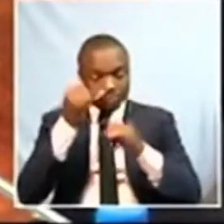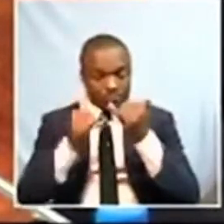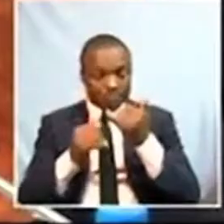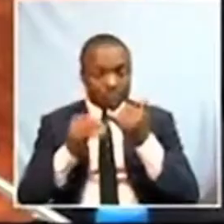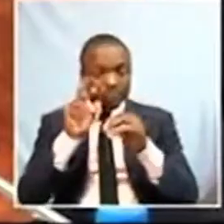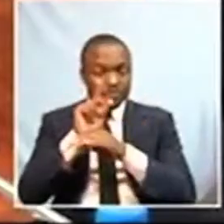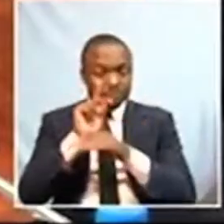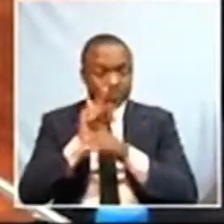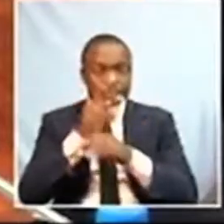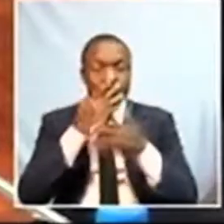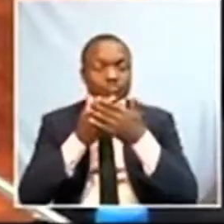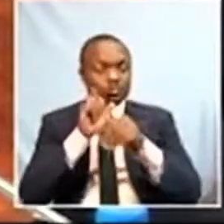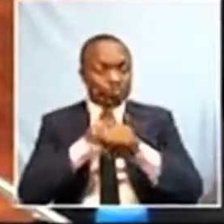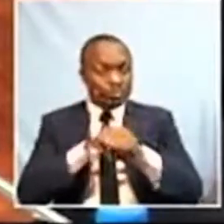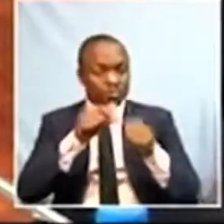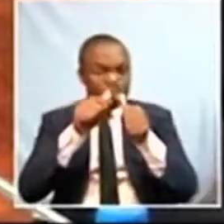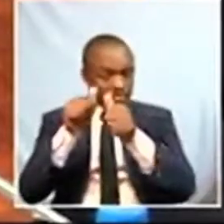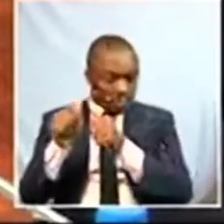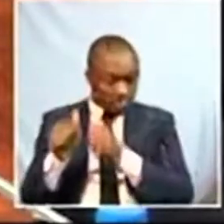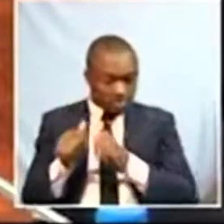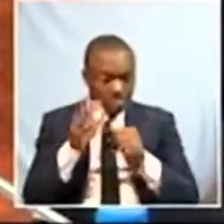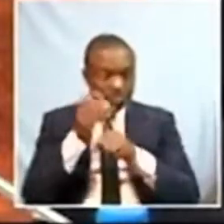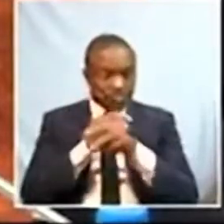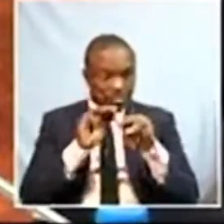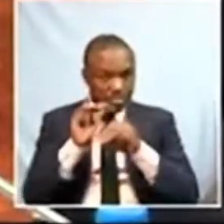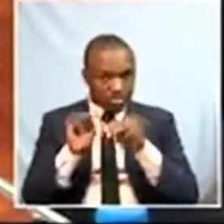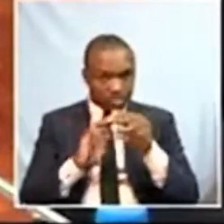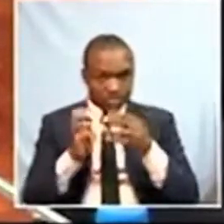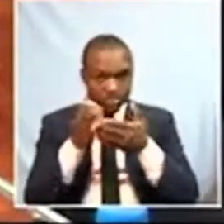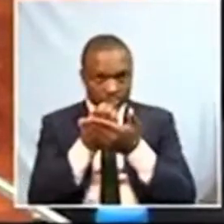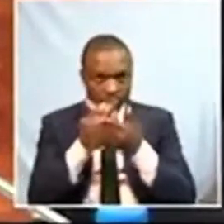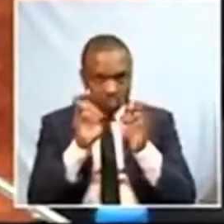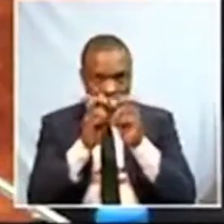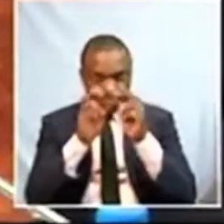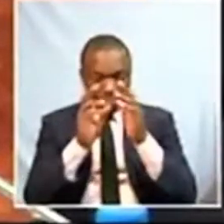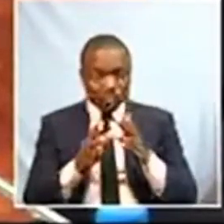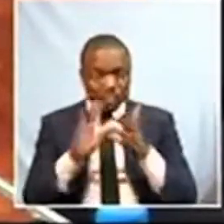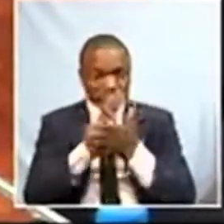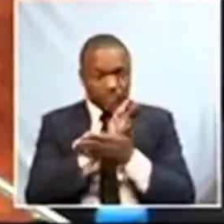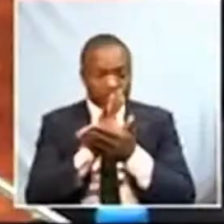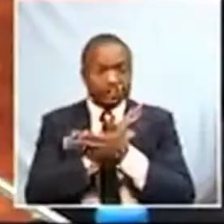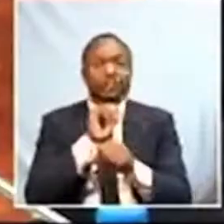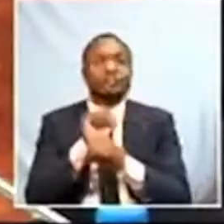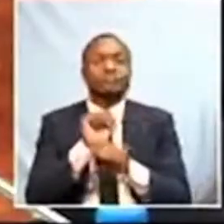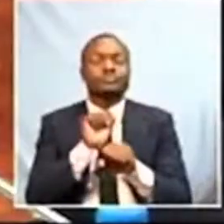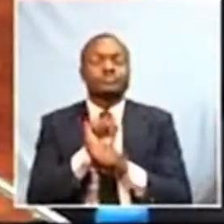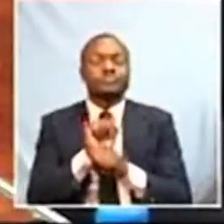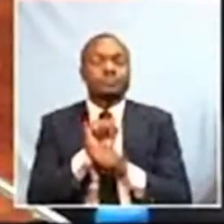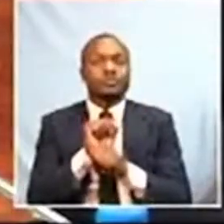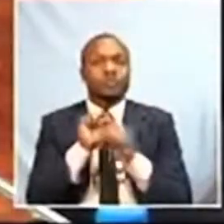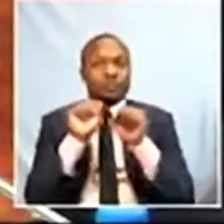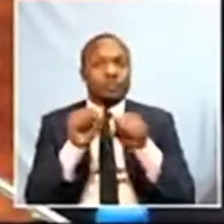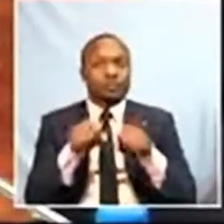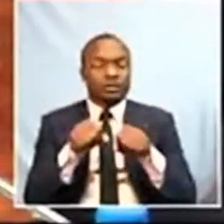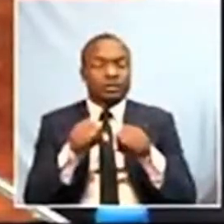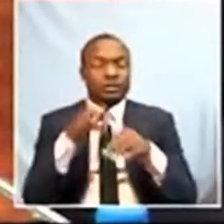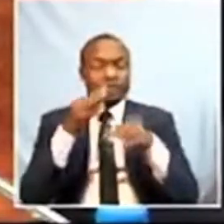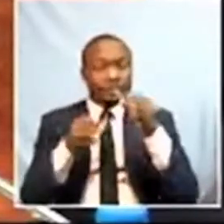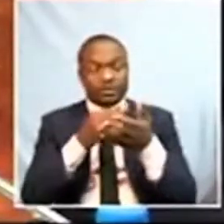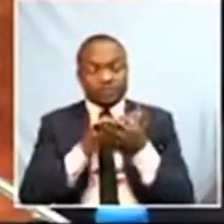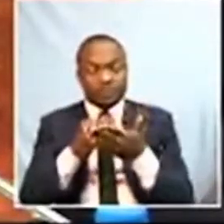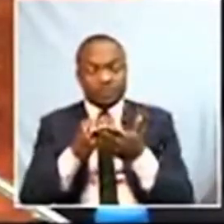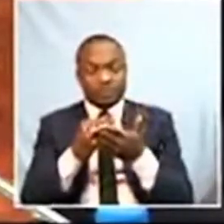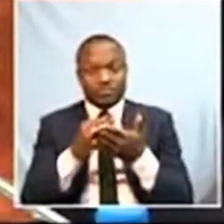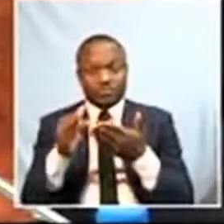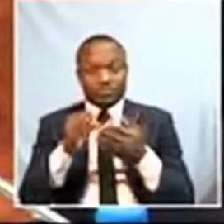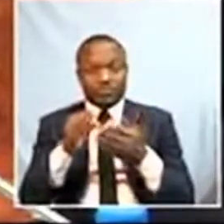time. Action taken. Management engaged the contractors to expedite works or risk termination.